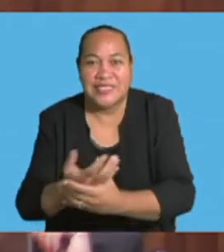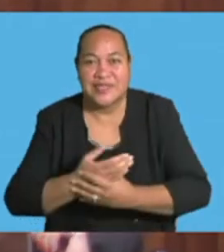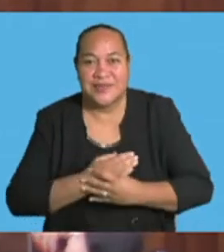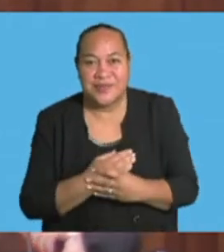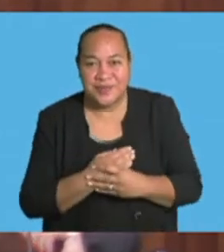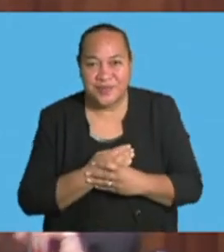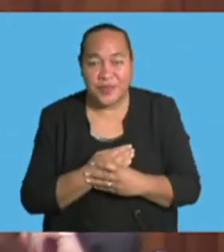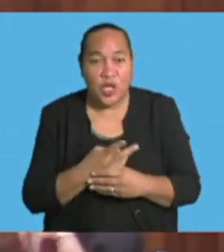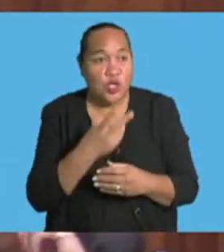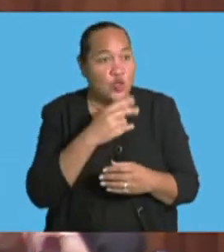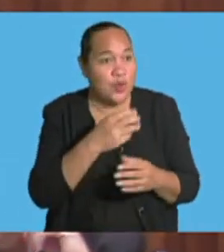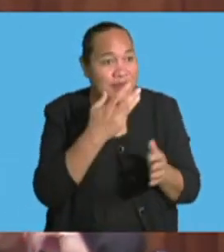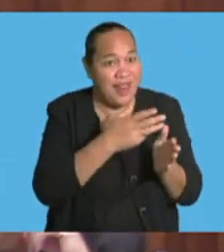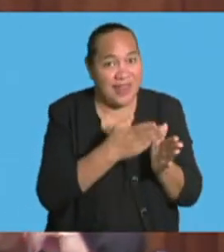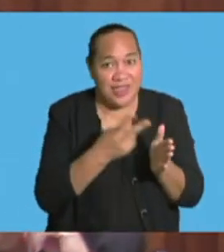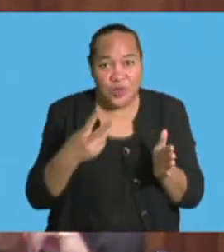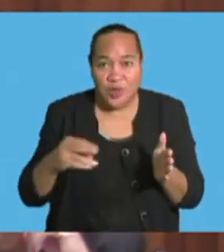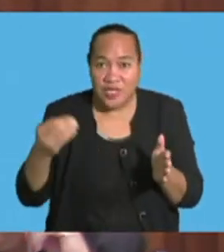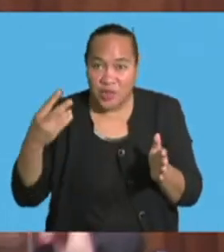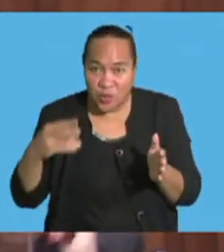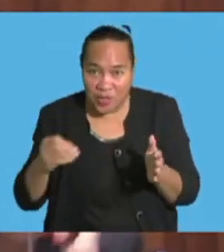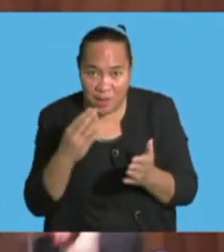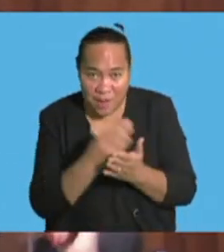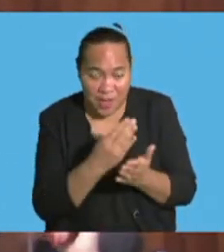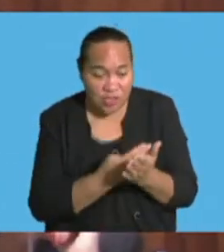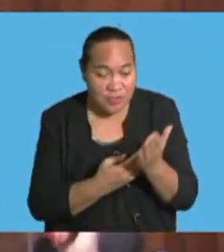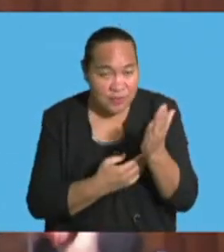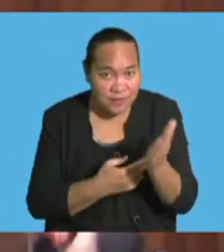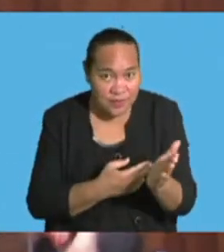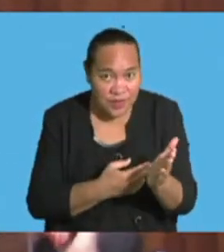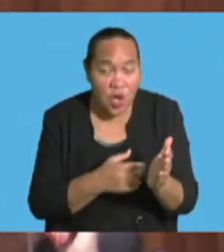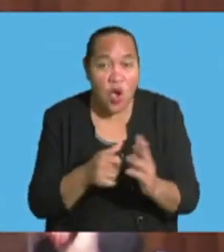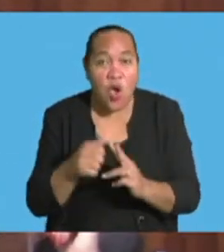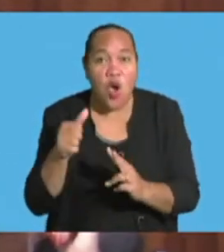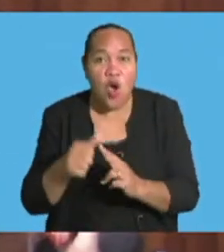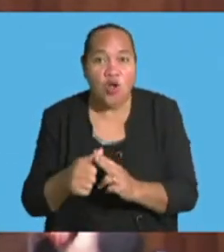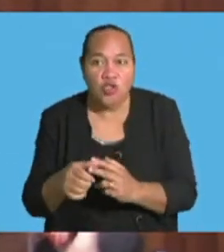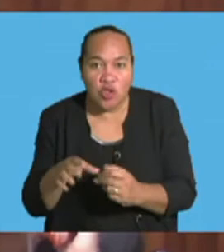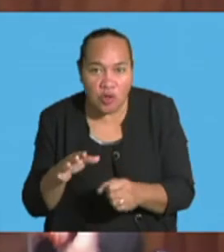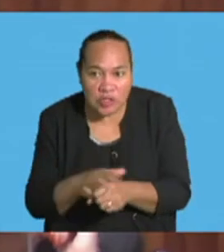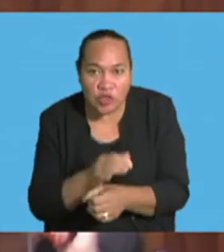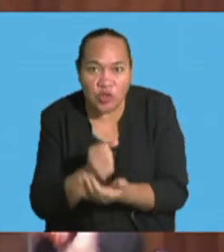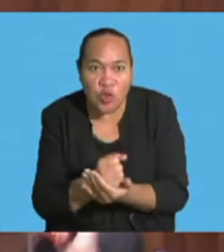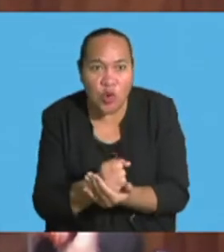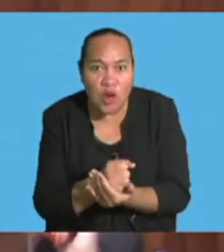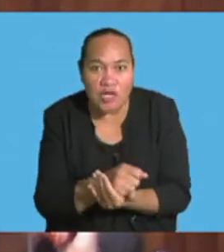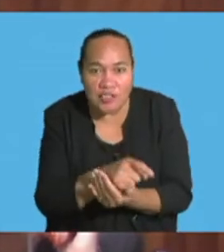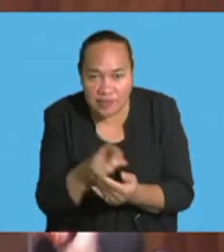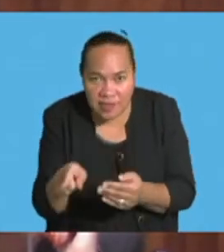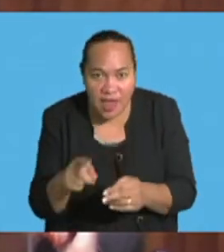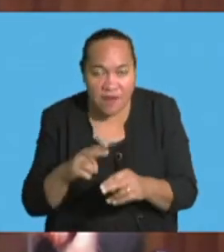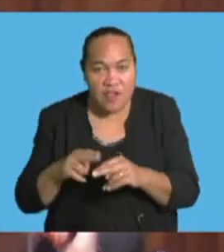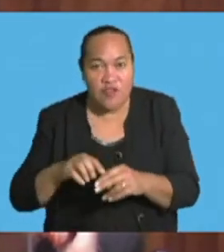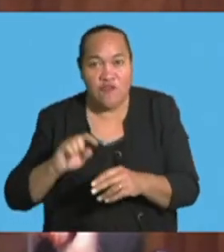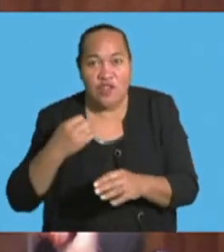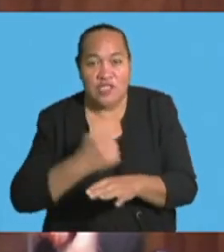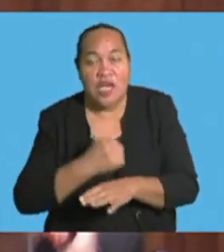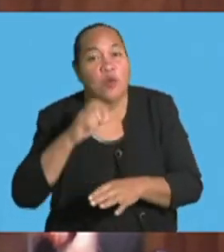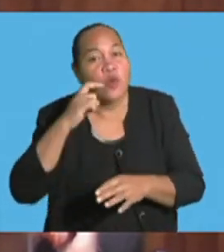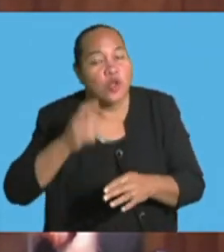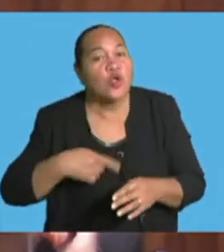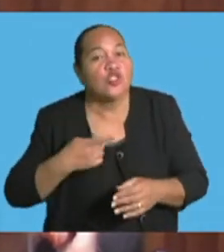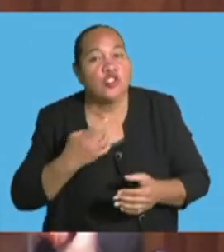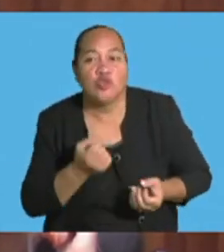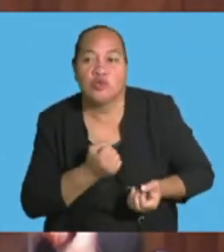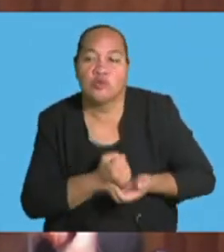The 2019-2020 budget further assures that Fiji First Government will continue to provide the ongoing